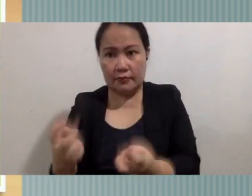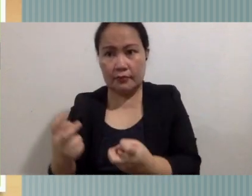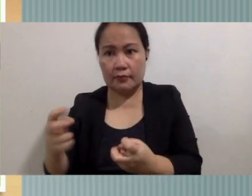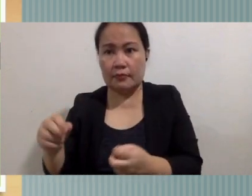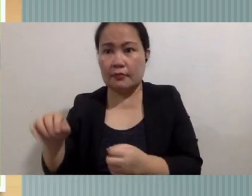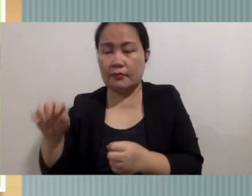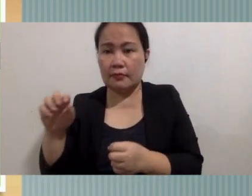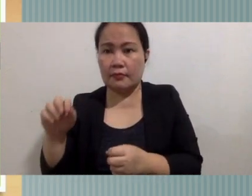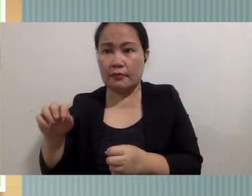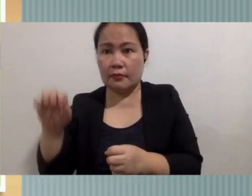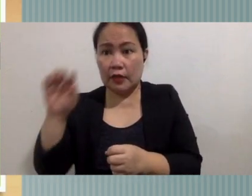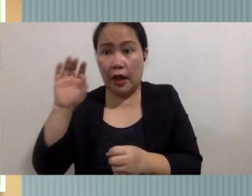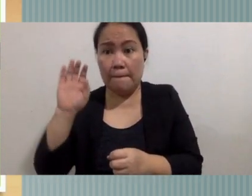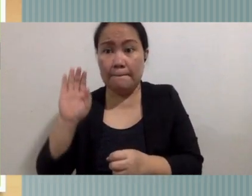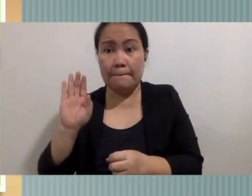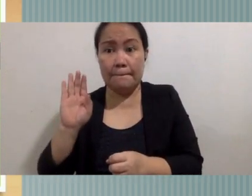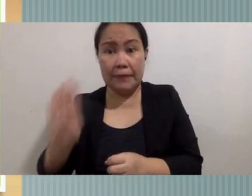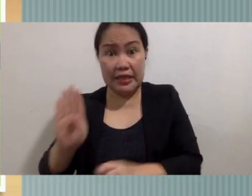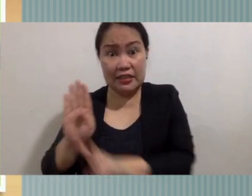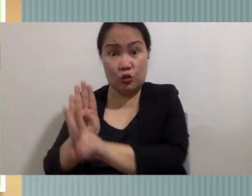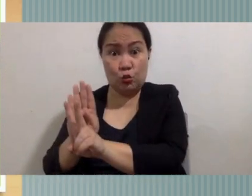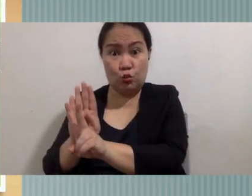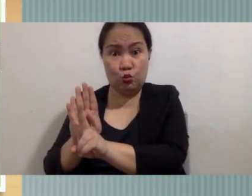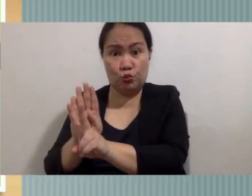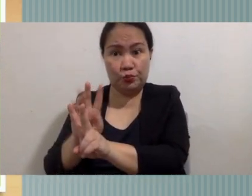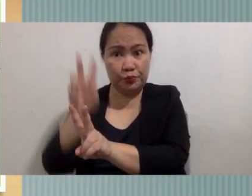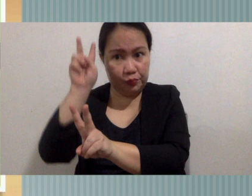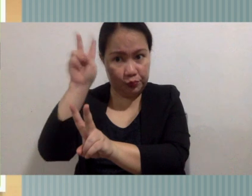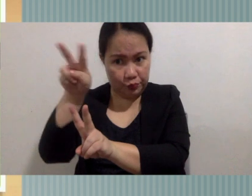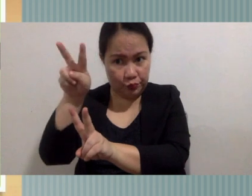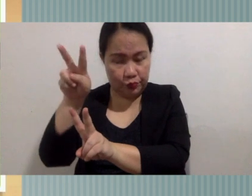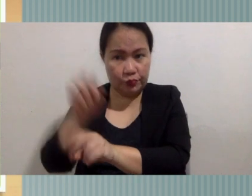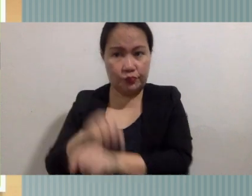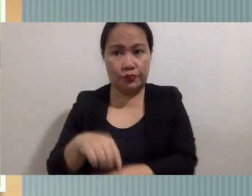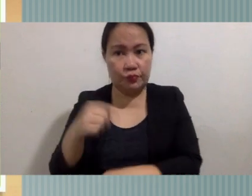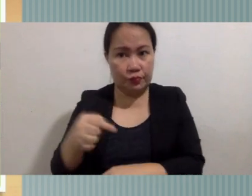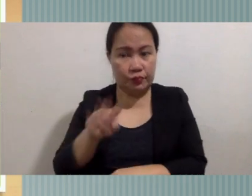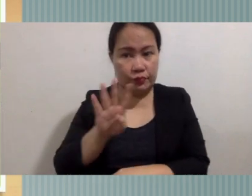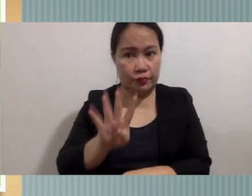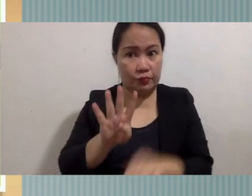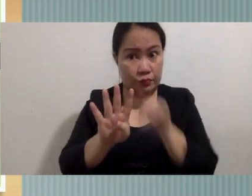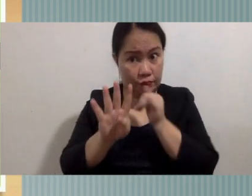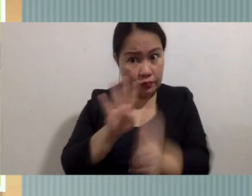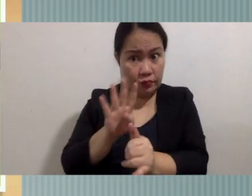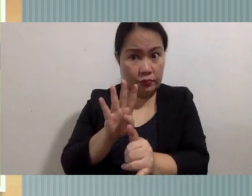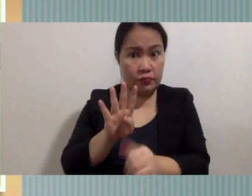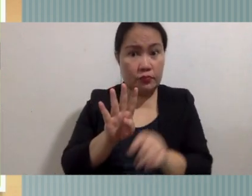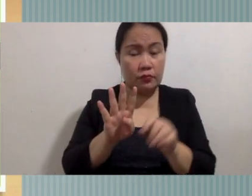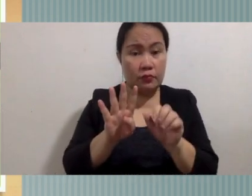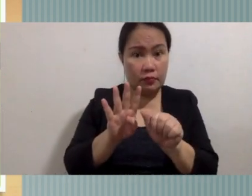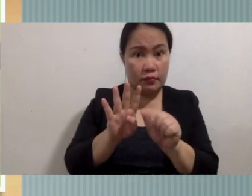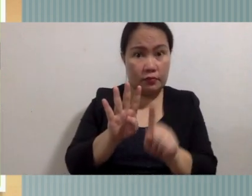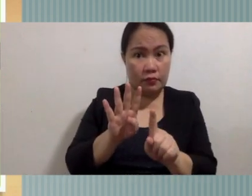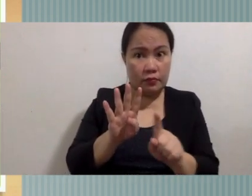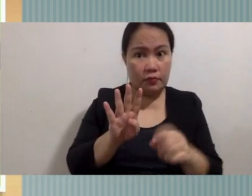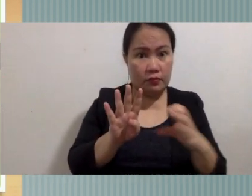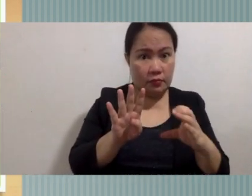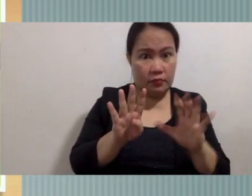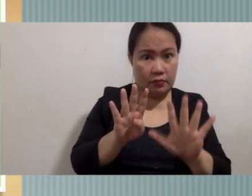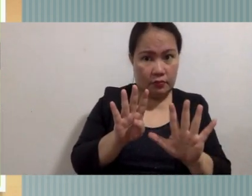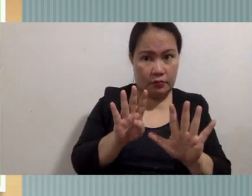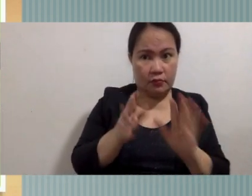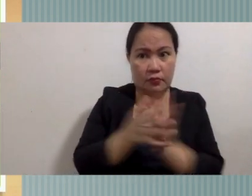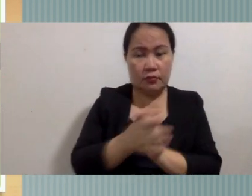is 2. So, substitution lang tayo lagi. So, 2 squared, that is 2 squared, minus 4, our a